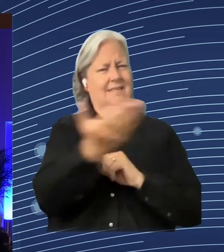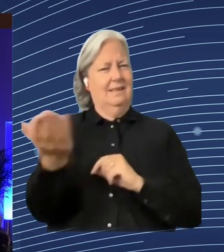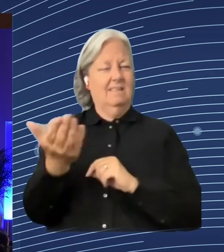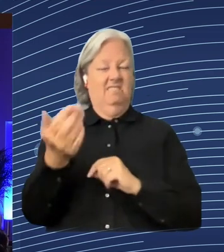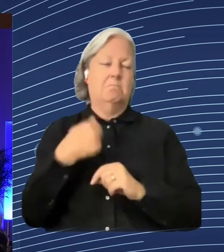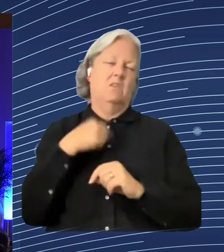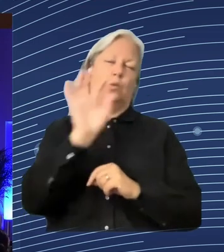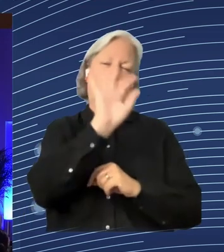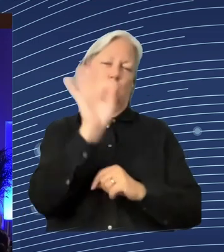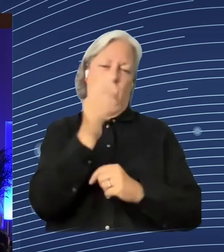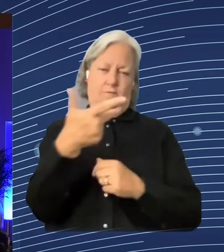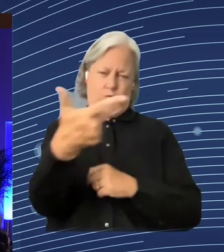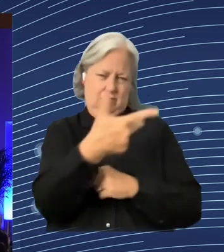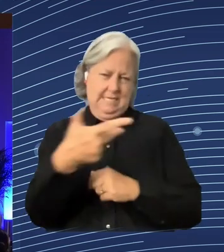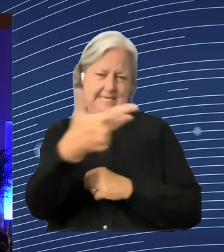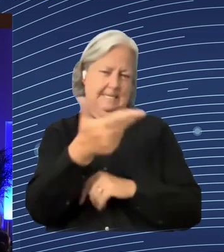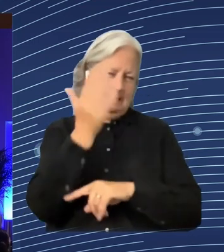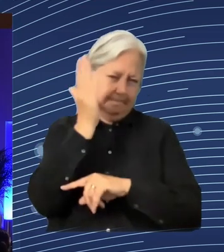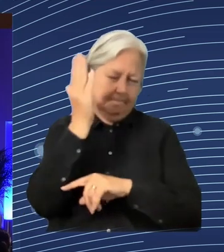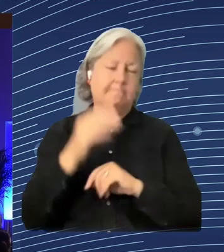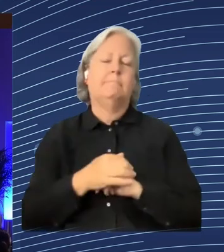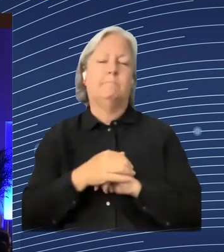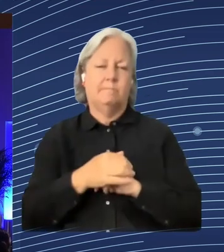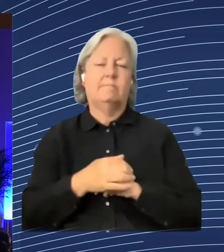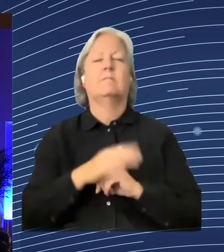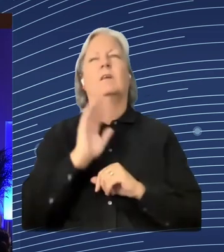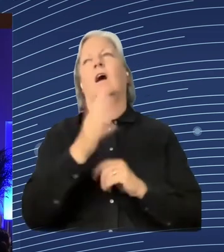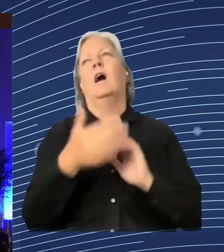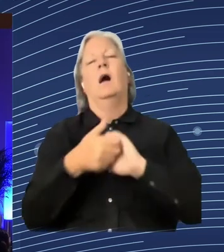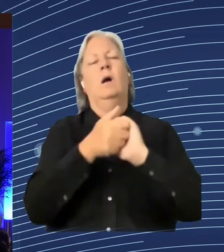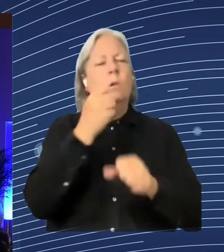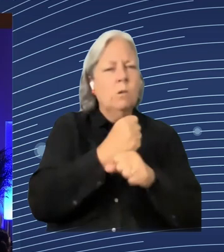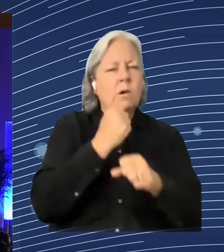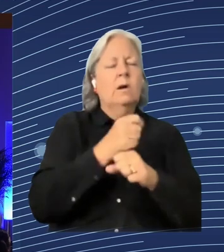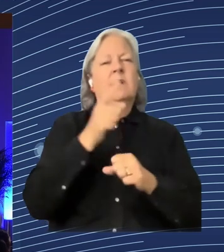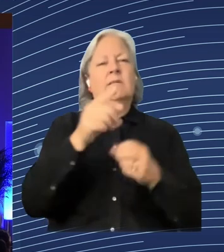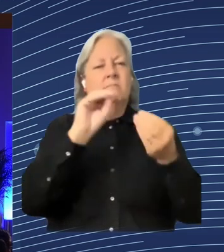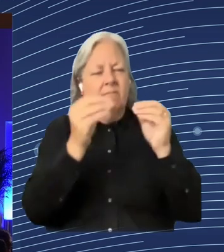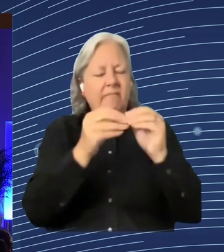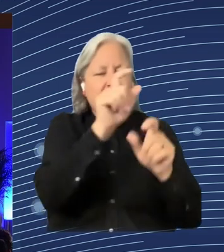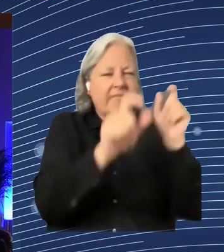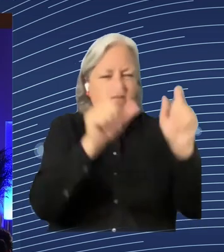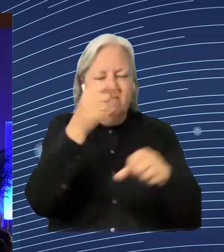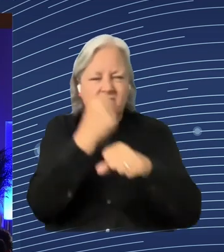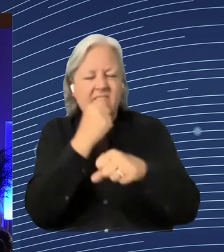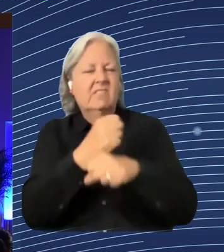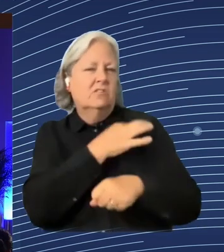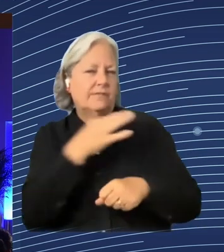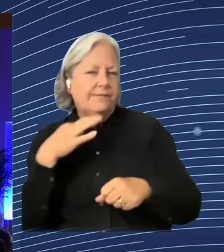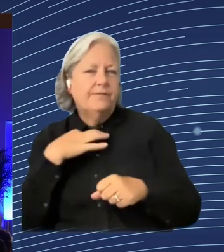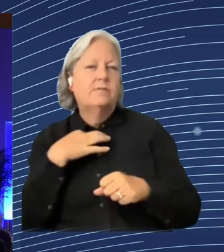in terms of work organizations, of number of staff, and if possible, as well on job